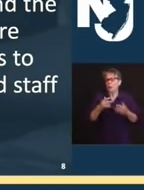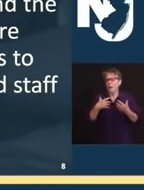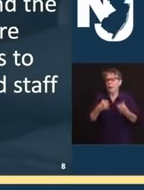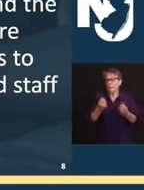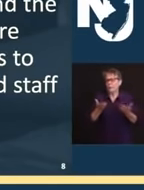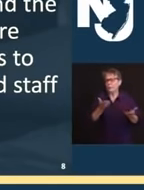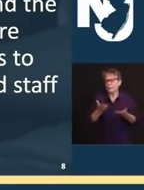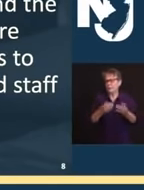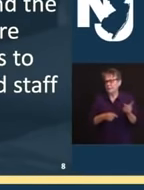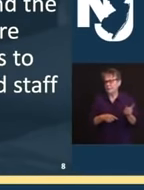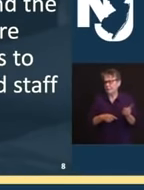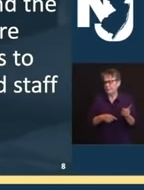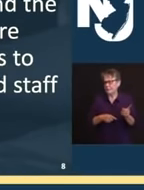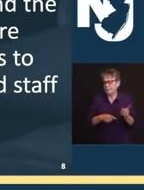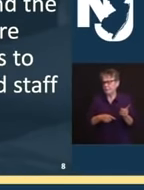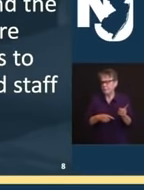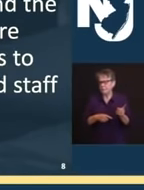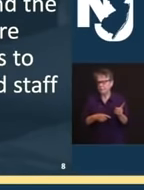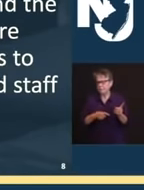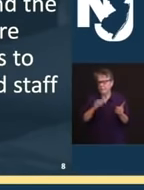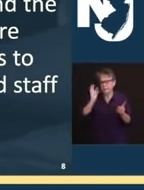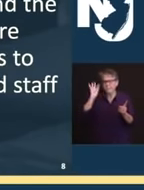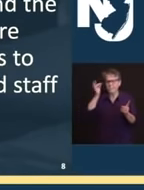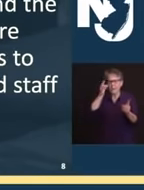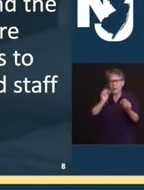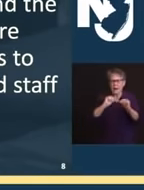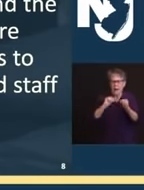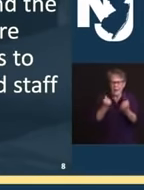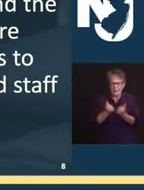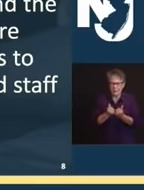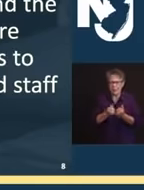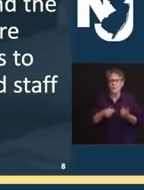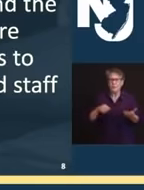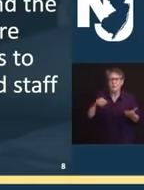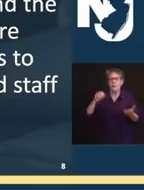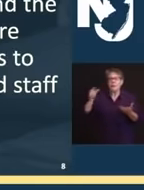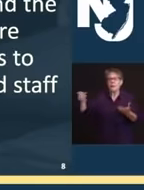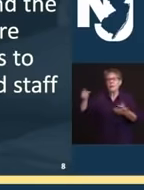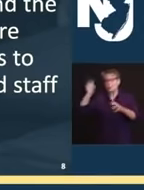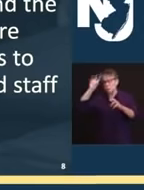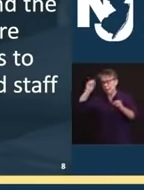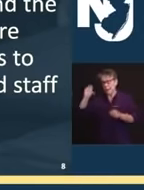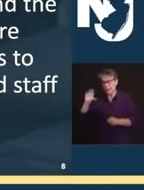these masks to our educational communities through a smart and coordinated